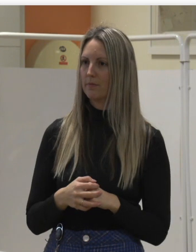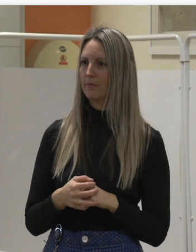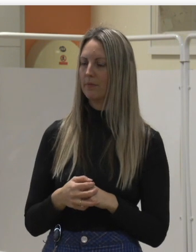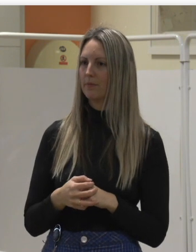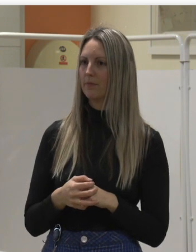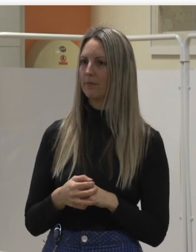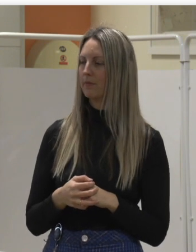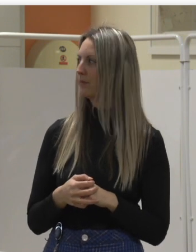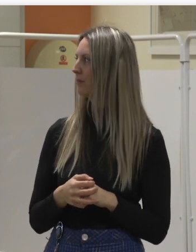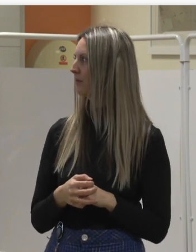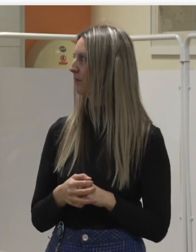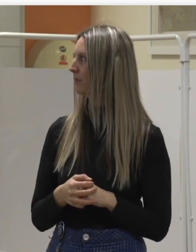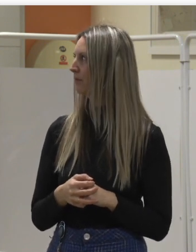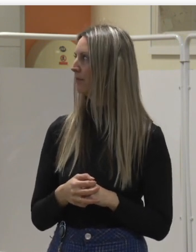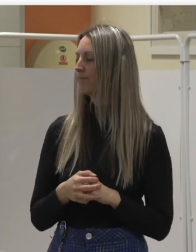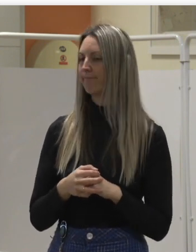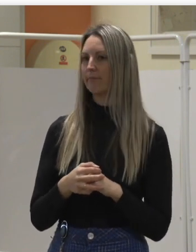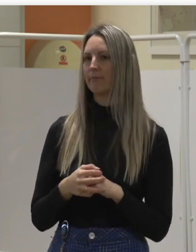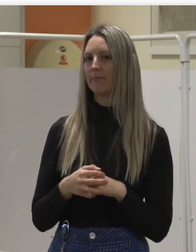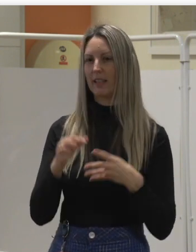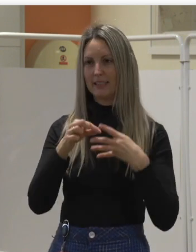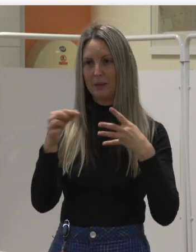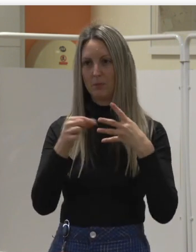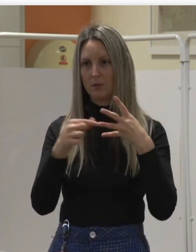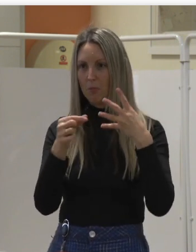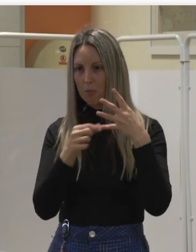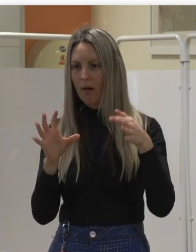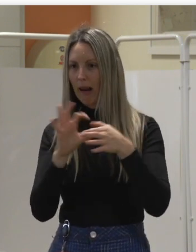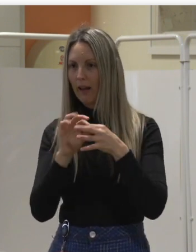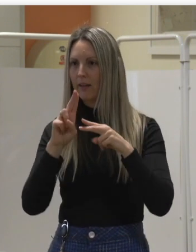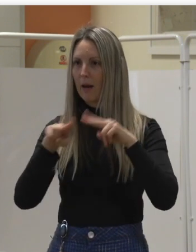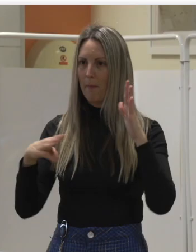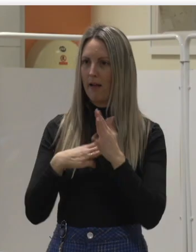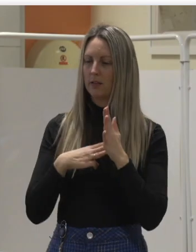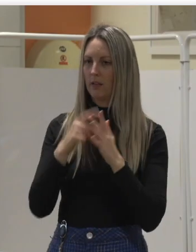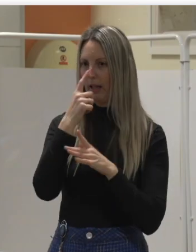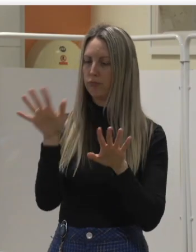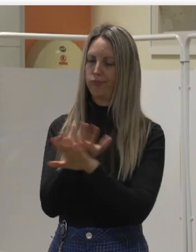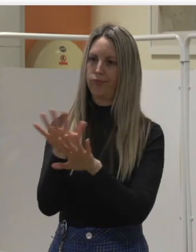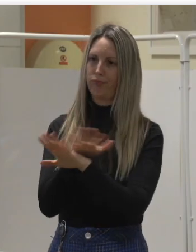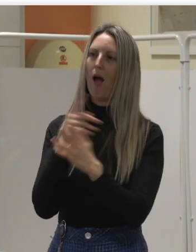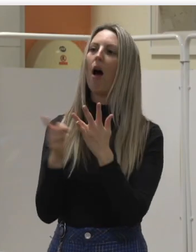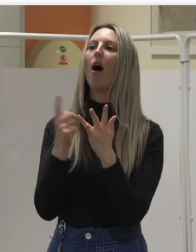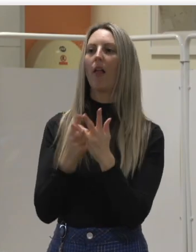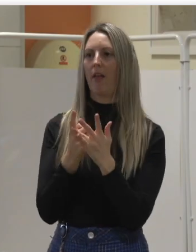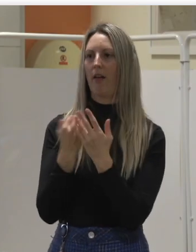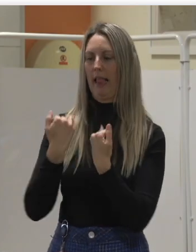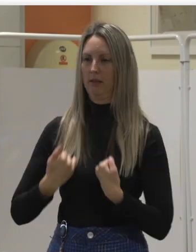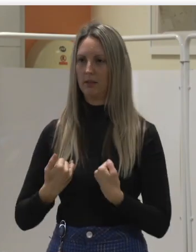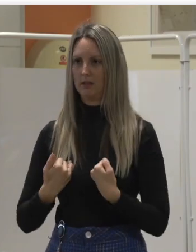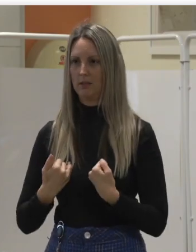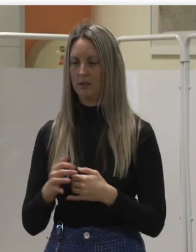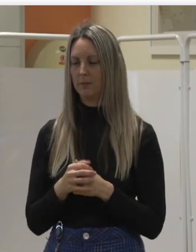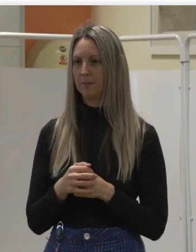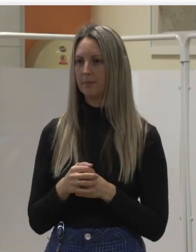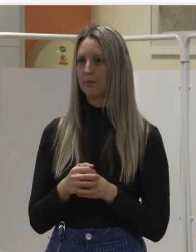be overlapped, a lot of these symptoms, with other conditions. So people may have other symptoms, may not be